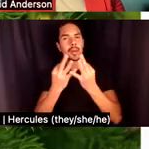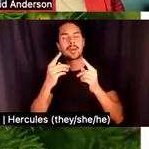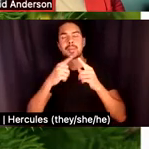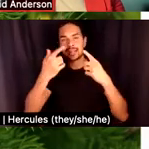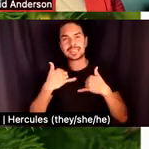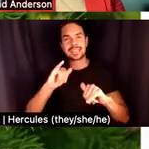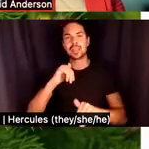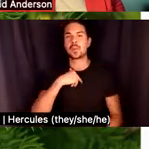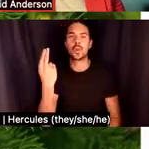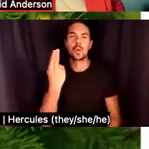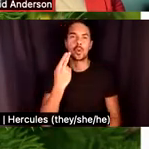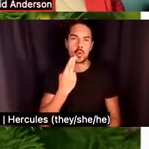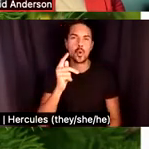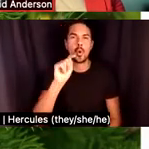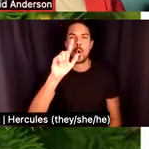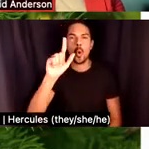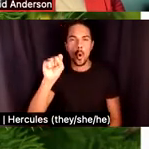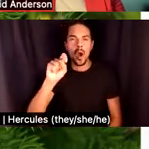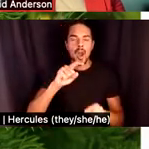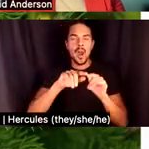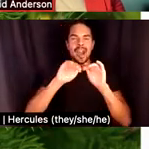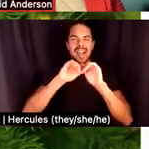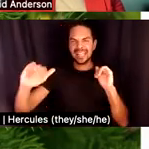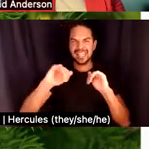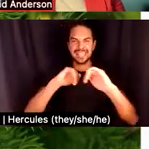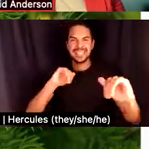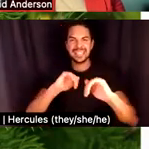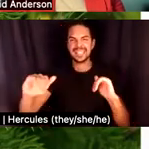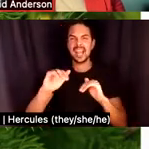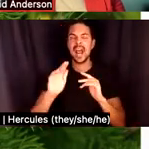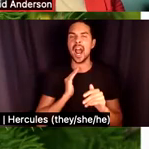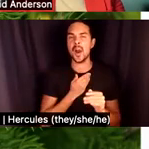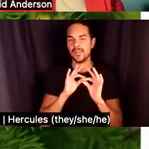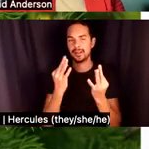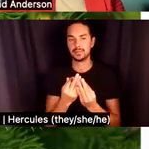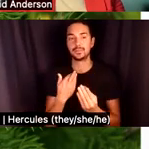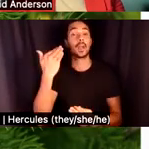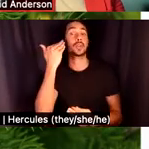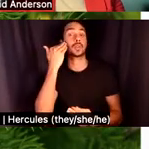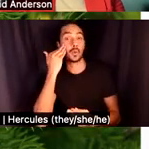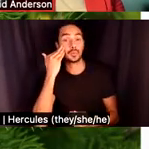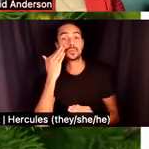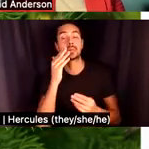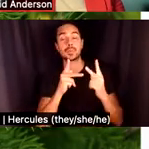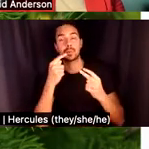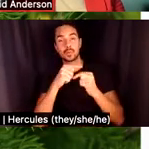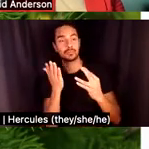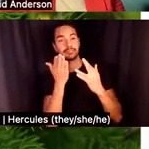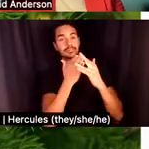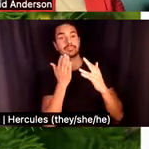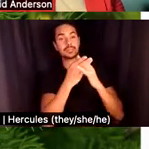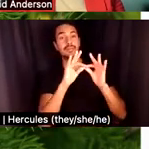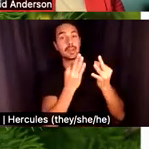tools to tear them apart, right? And I know that there's much wonderful, wonderful work that is being done in communities, but it is something that is still